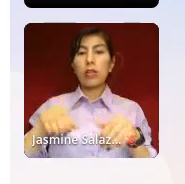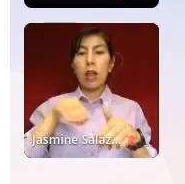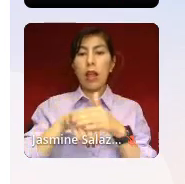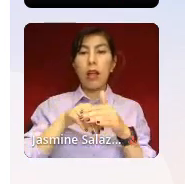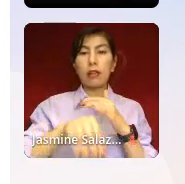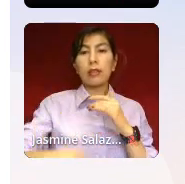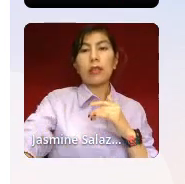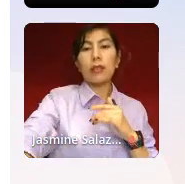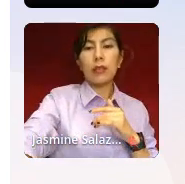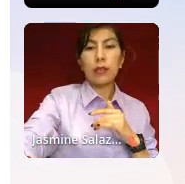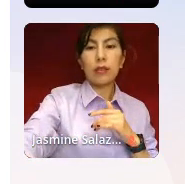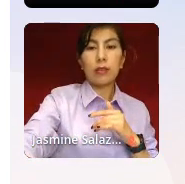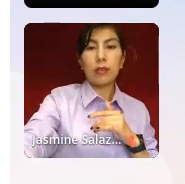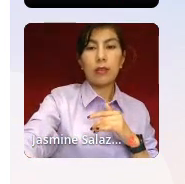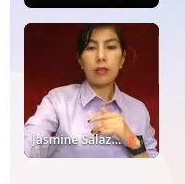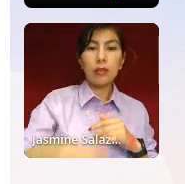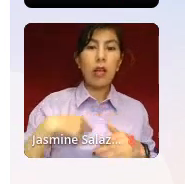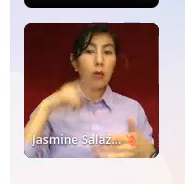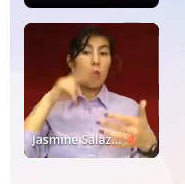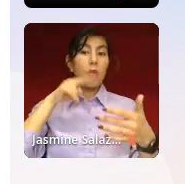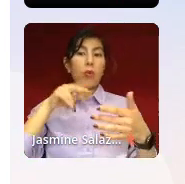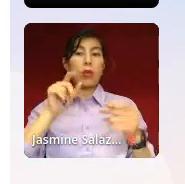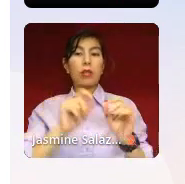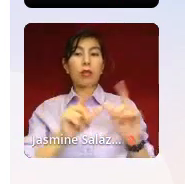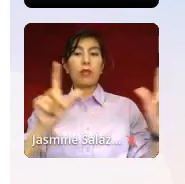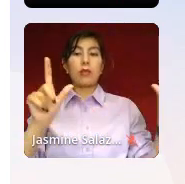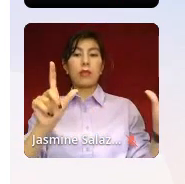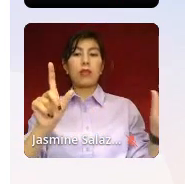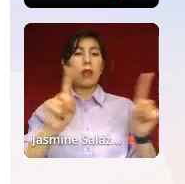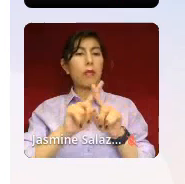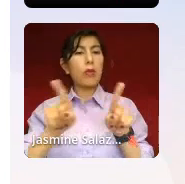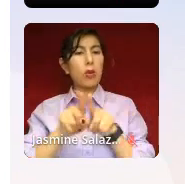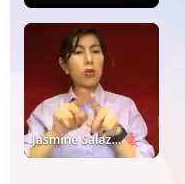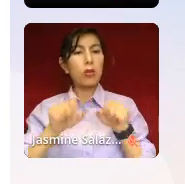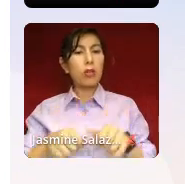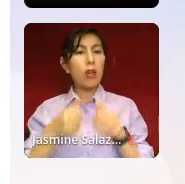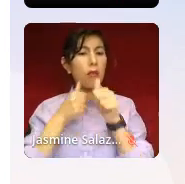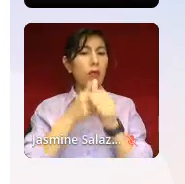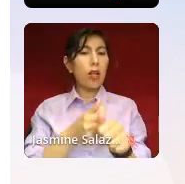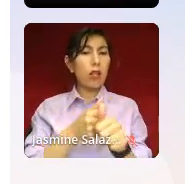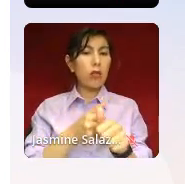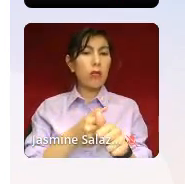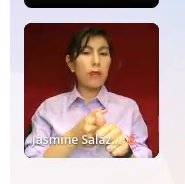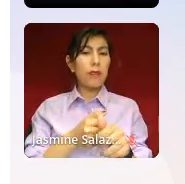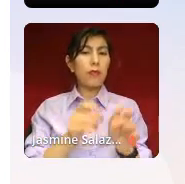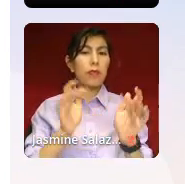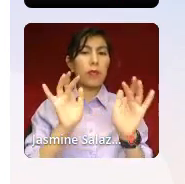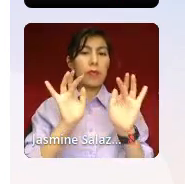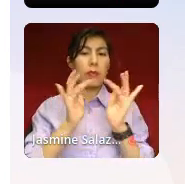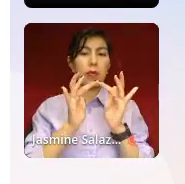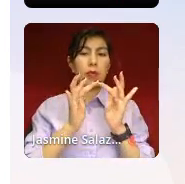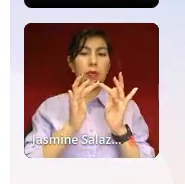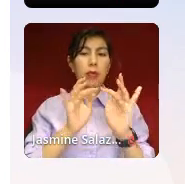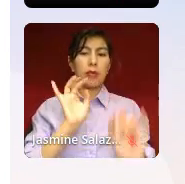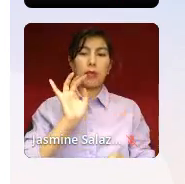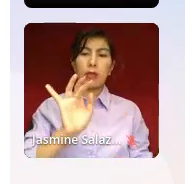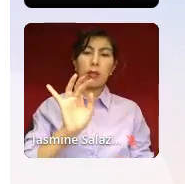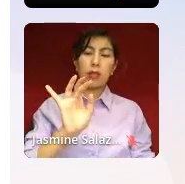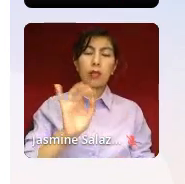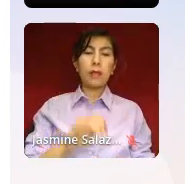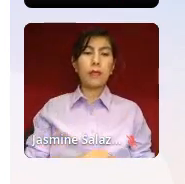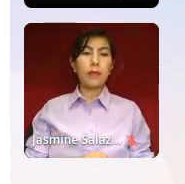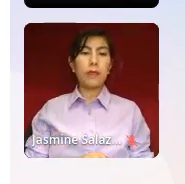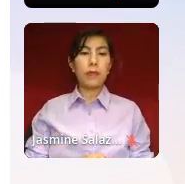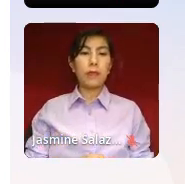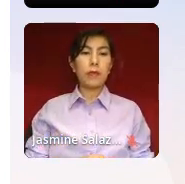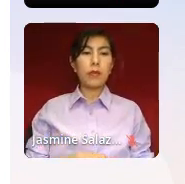going to read through this accountable space commitment, but you can also follow along by clicking the link in the button. As an attendee of